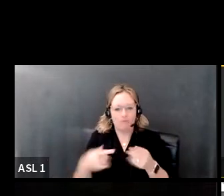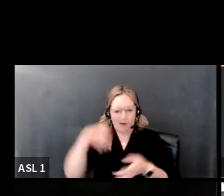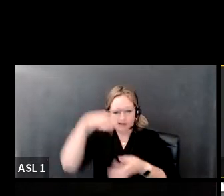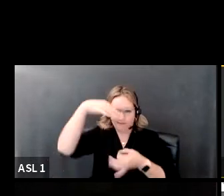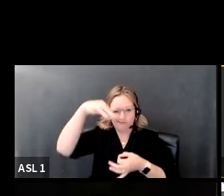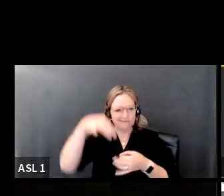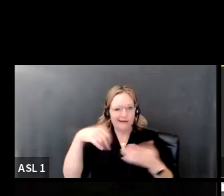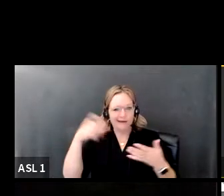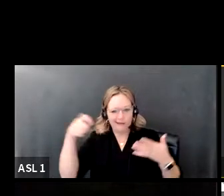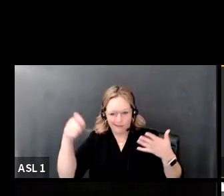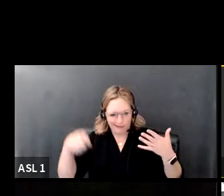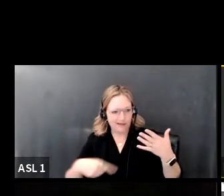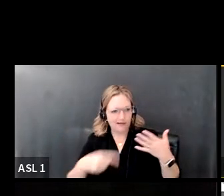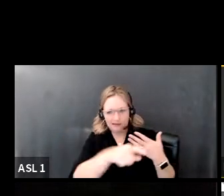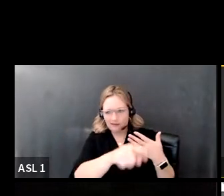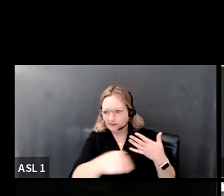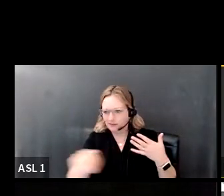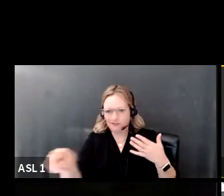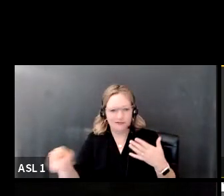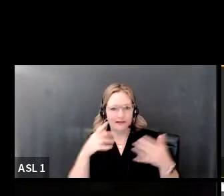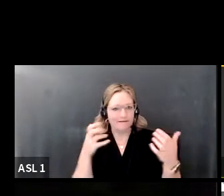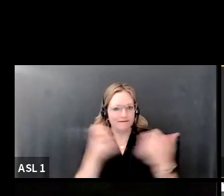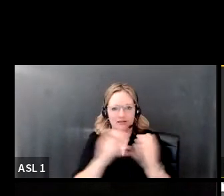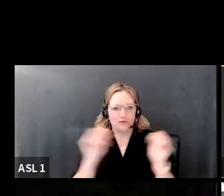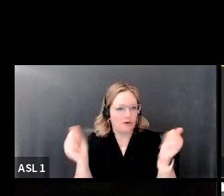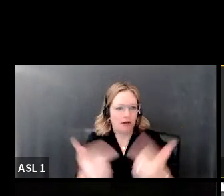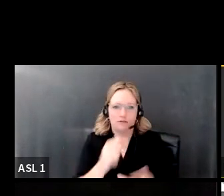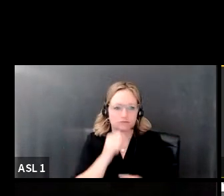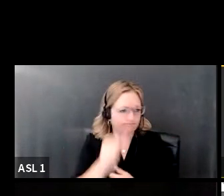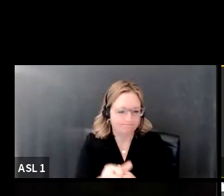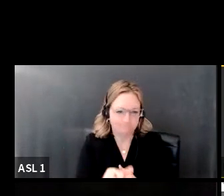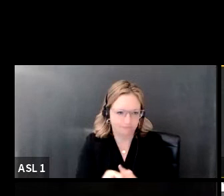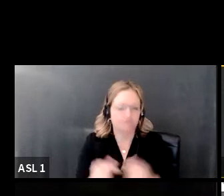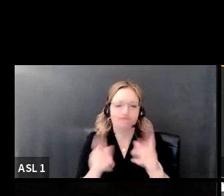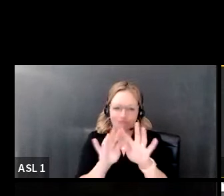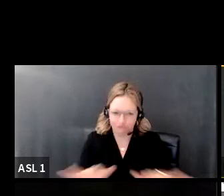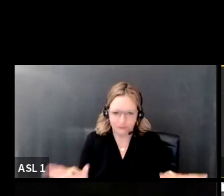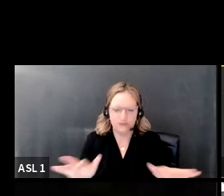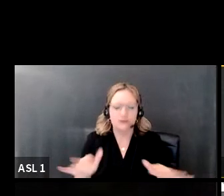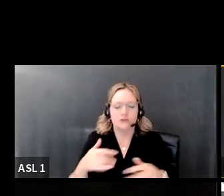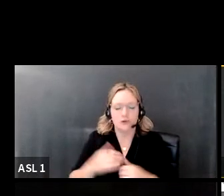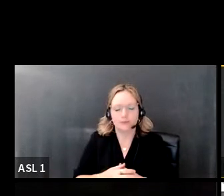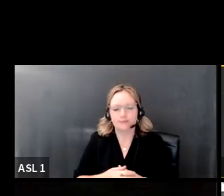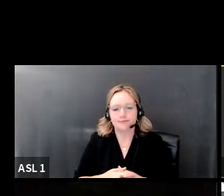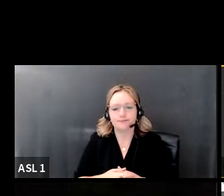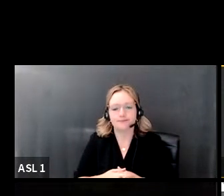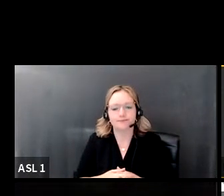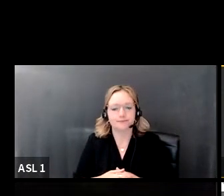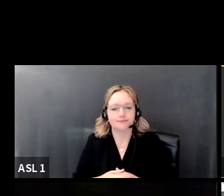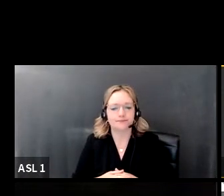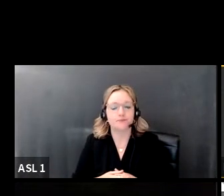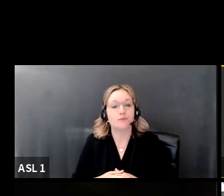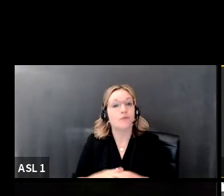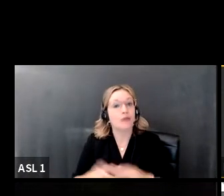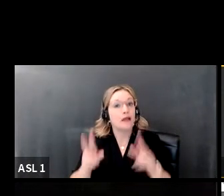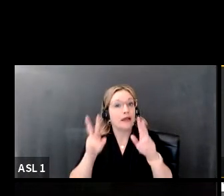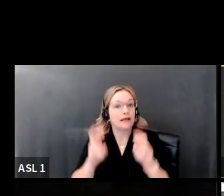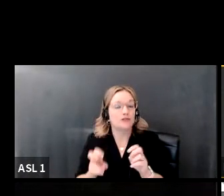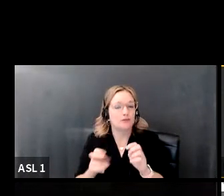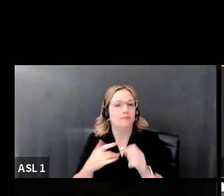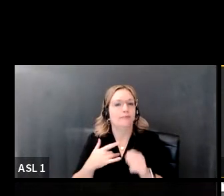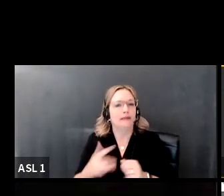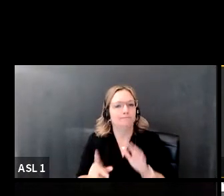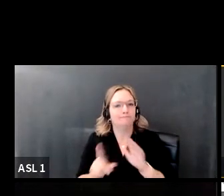bias as well as the city's uh counselors offices and things like that and they should establish that the issue often comes to is in the